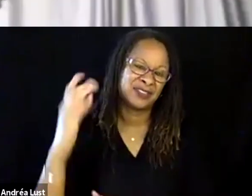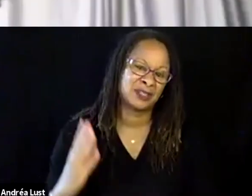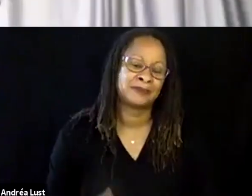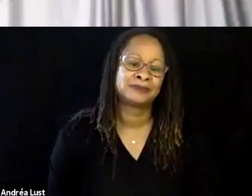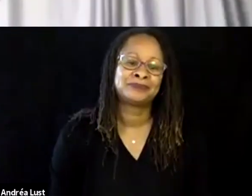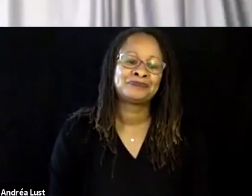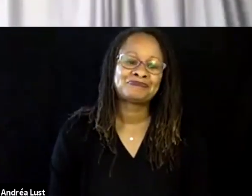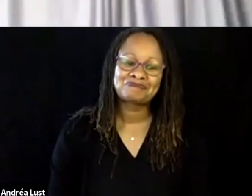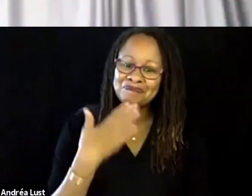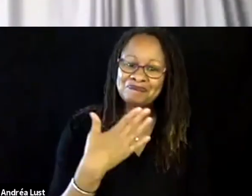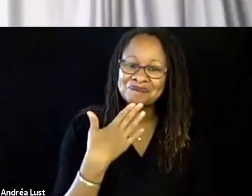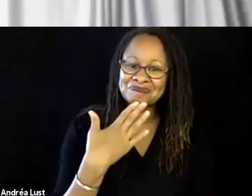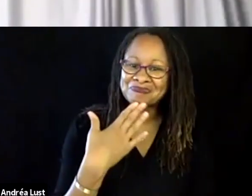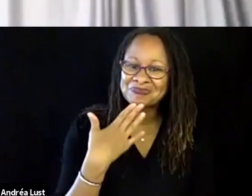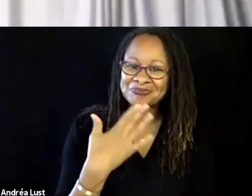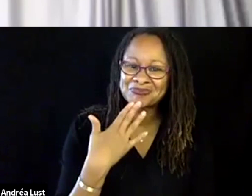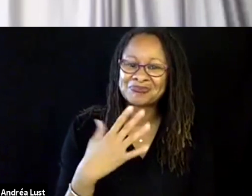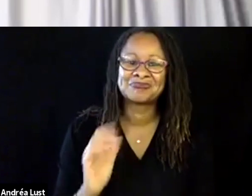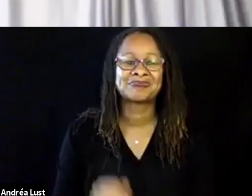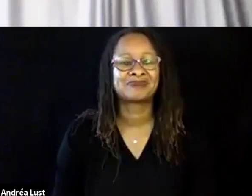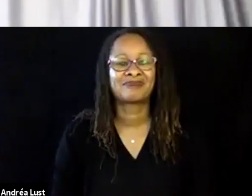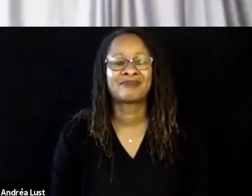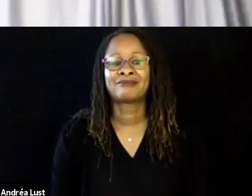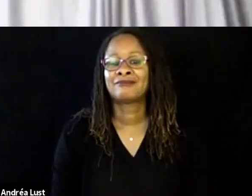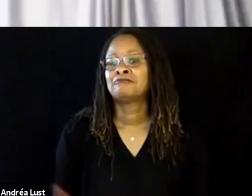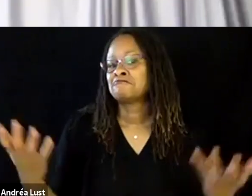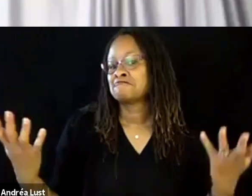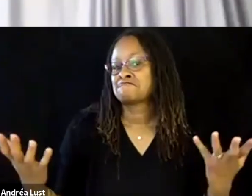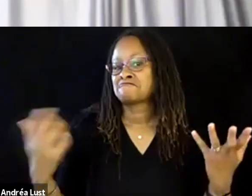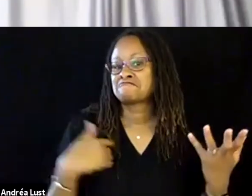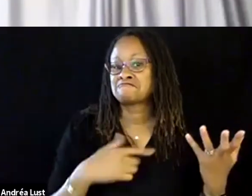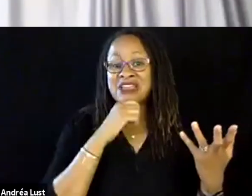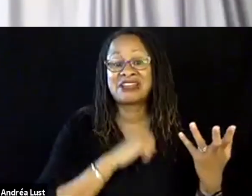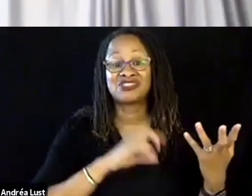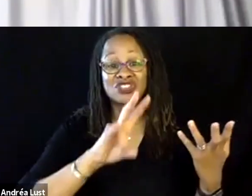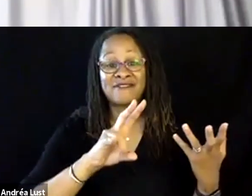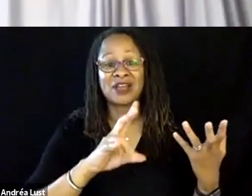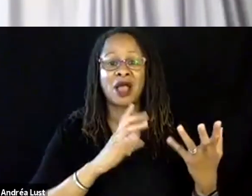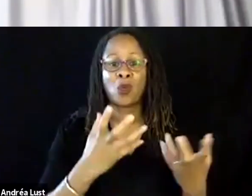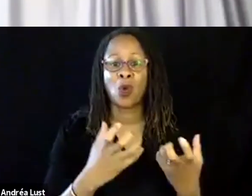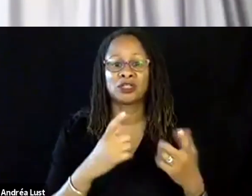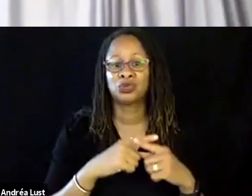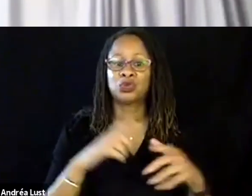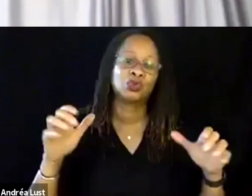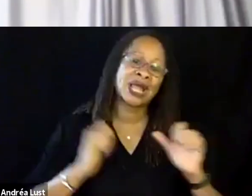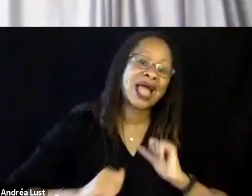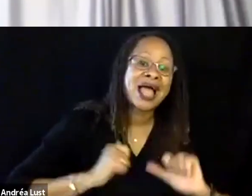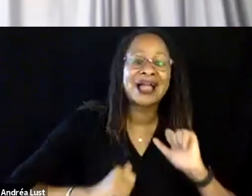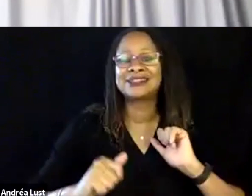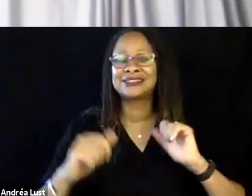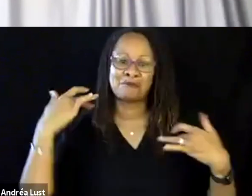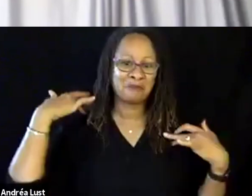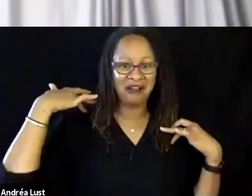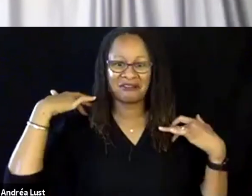Thank you. So I mean, like you said, since I was 7, I wanted to act and model and be in front of the